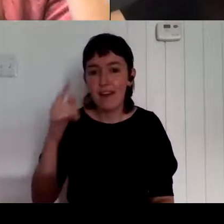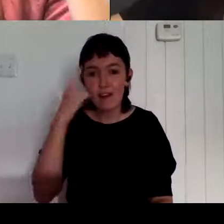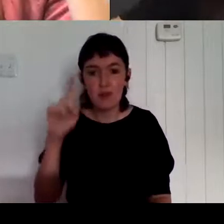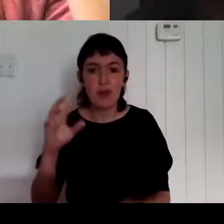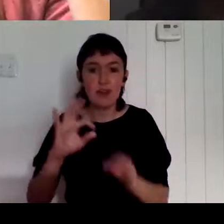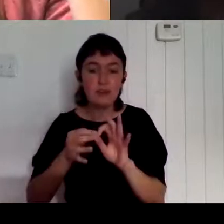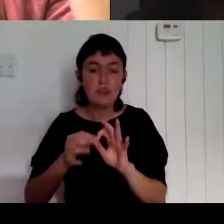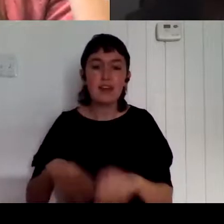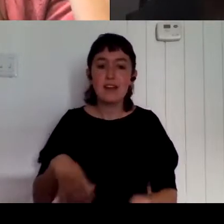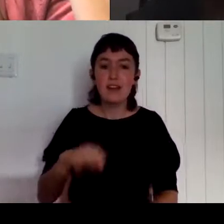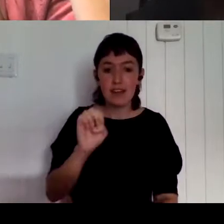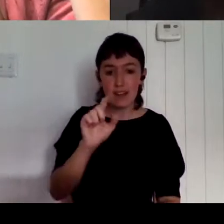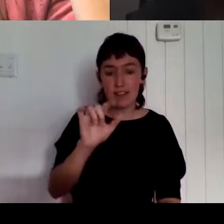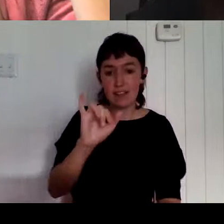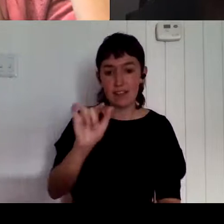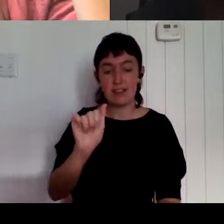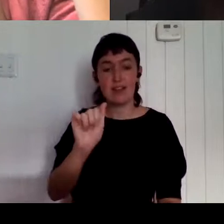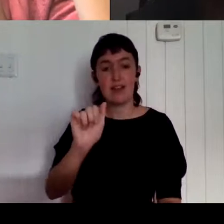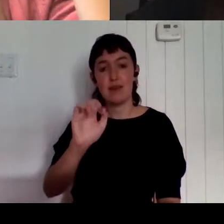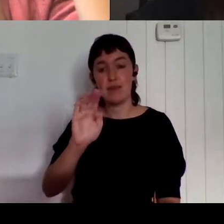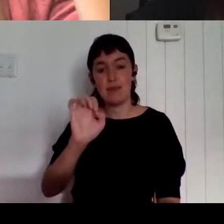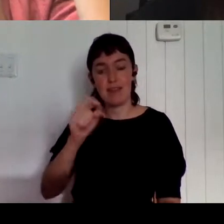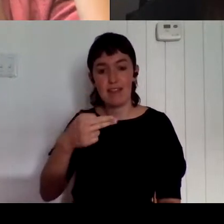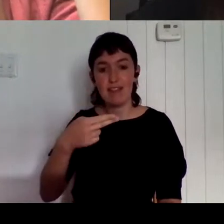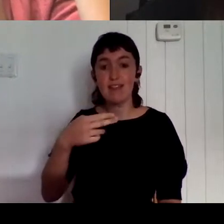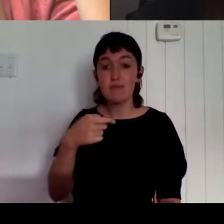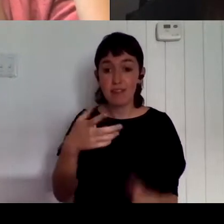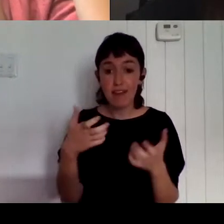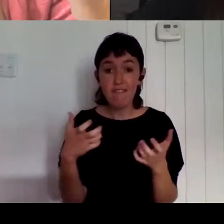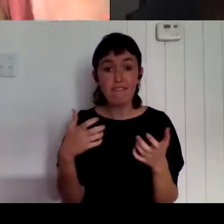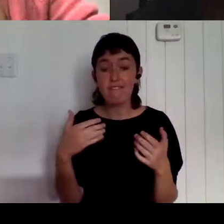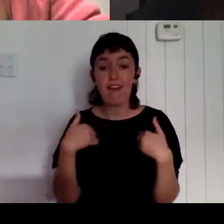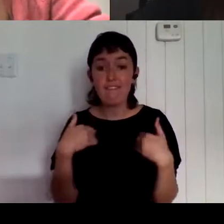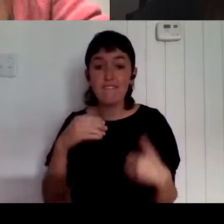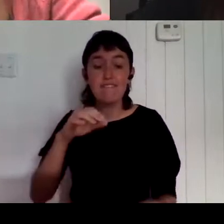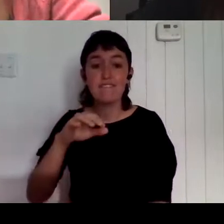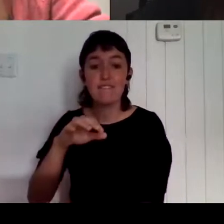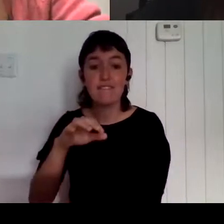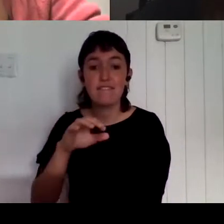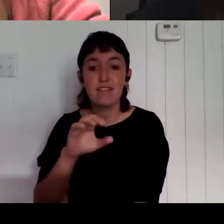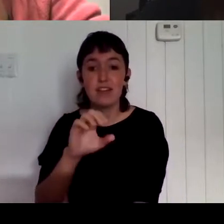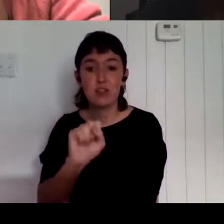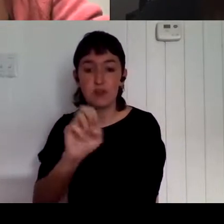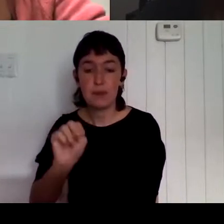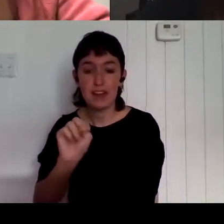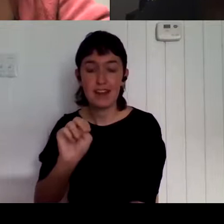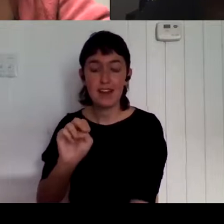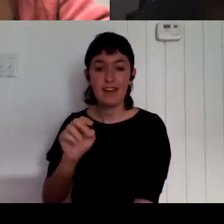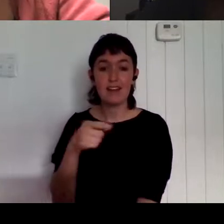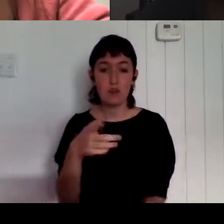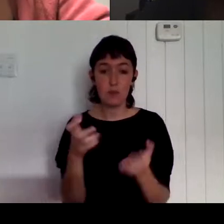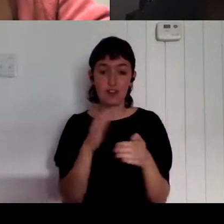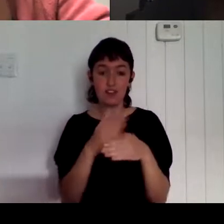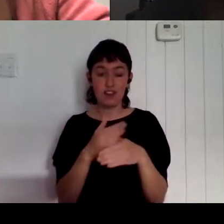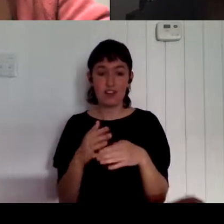media? Are you a social media person? Oh, man, I will I will give you my sad Twitter handle. That is